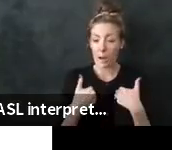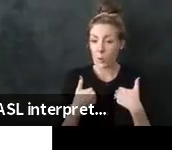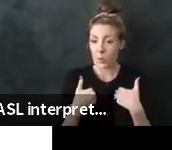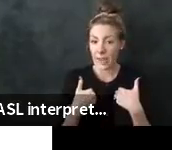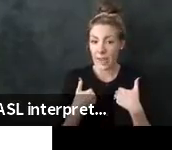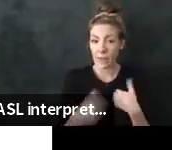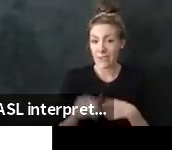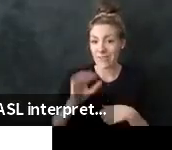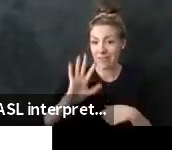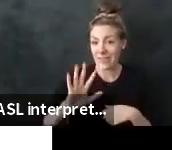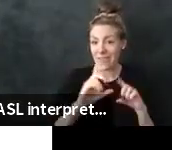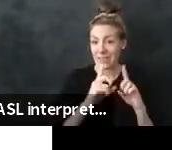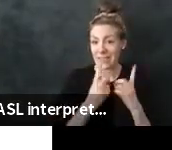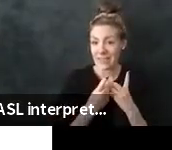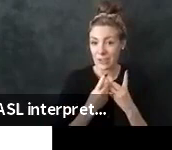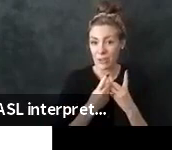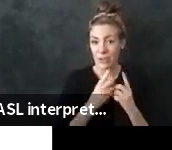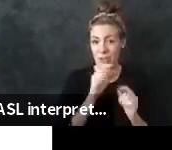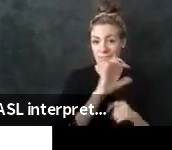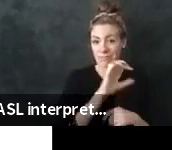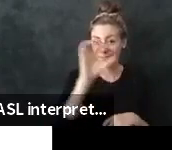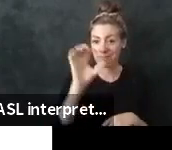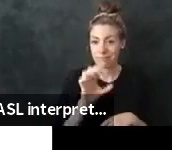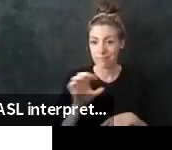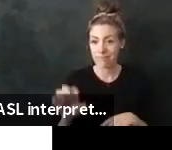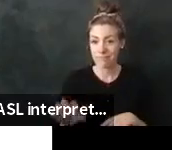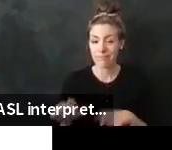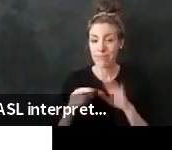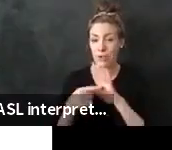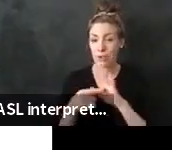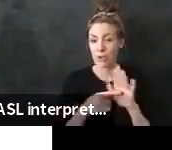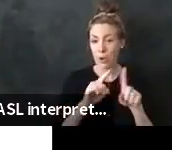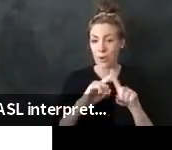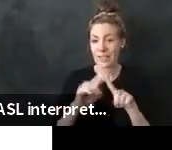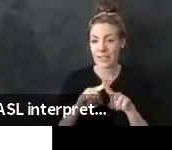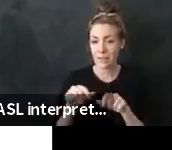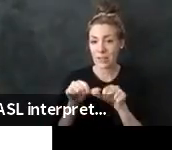five districts drawn representing the county.